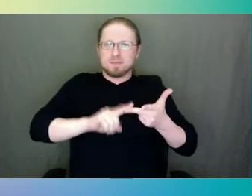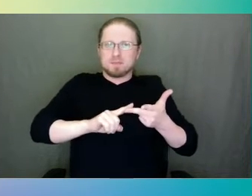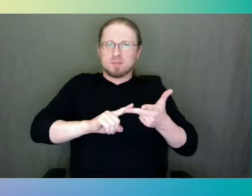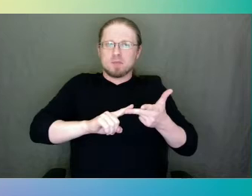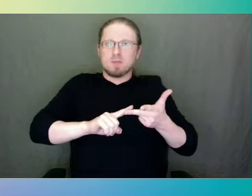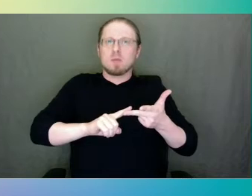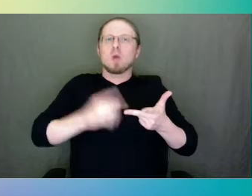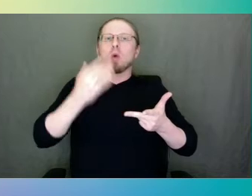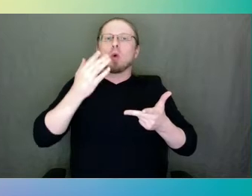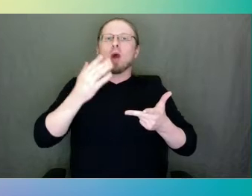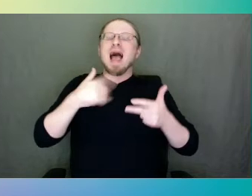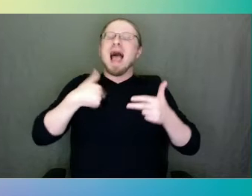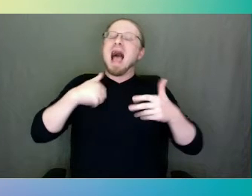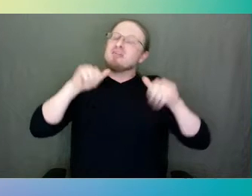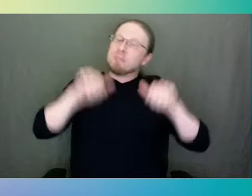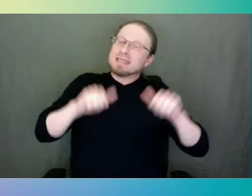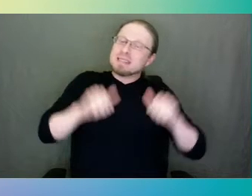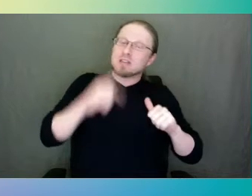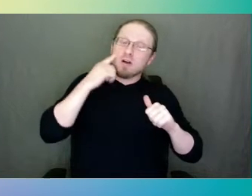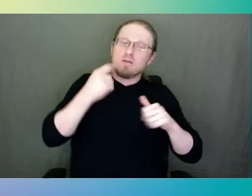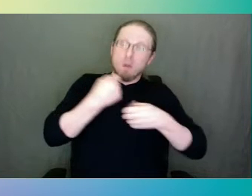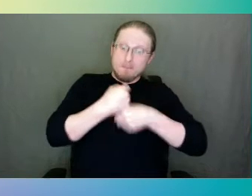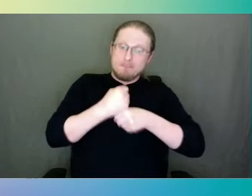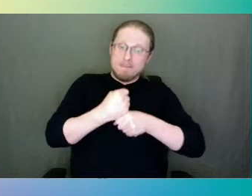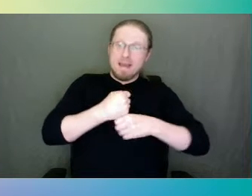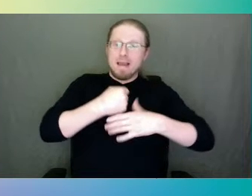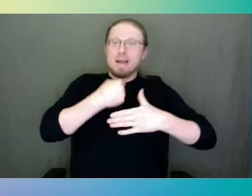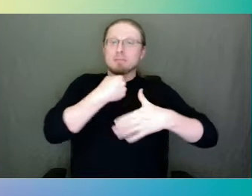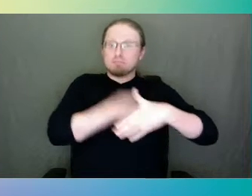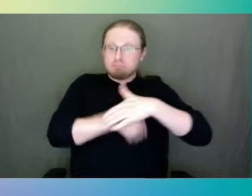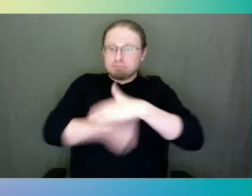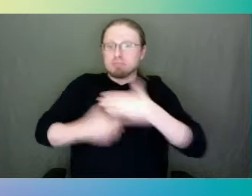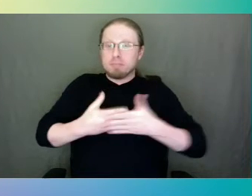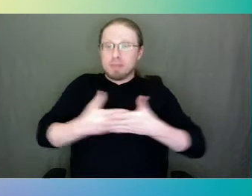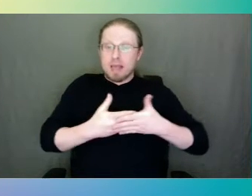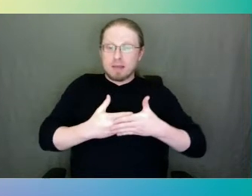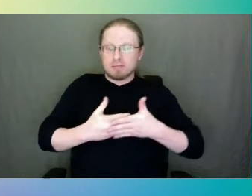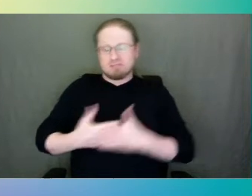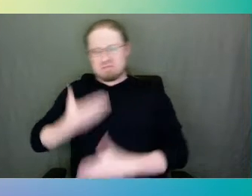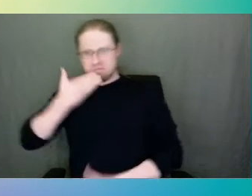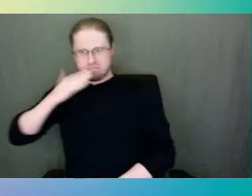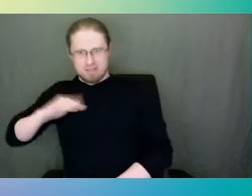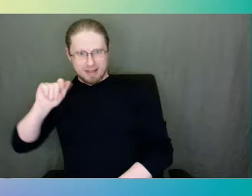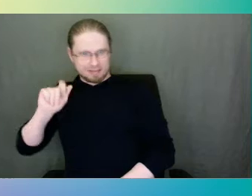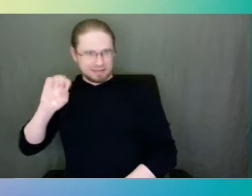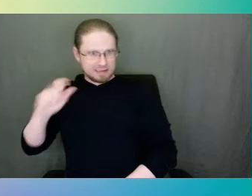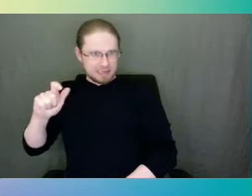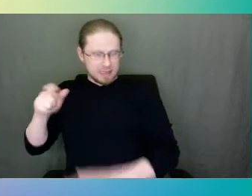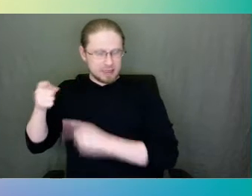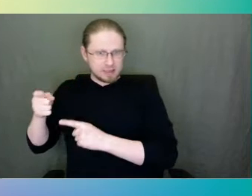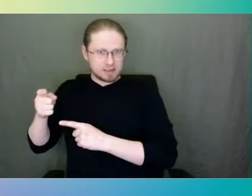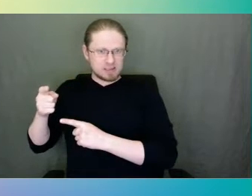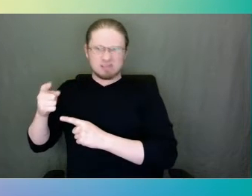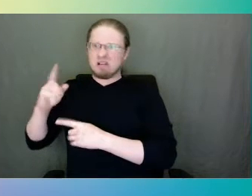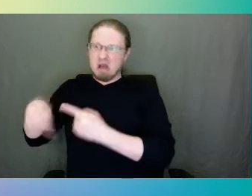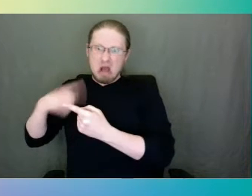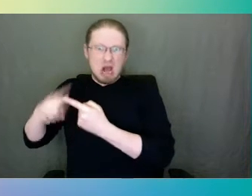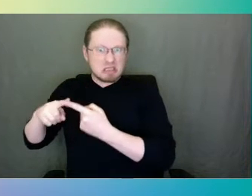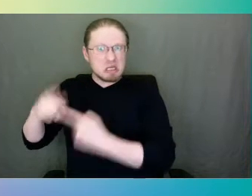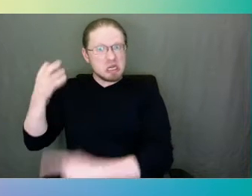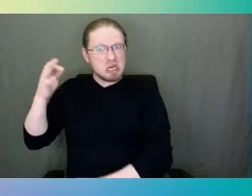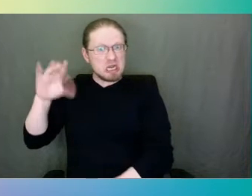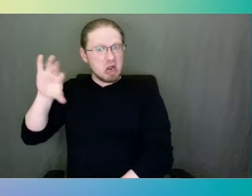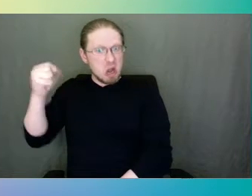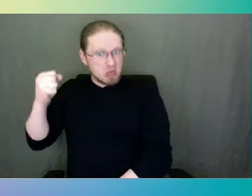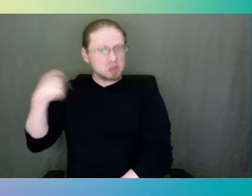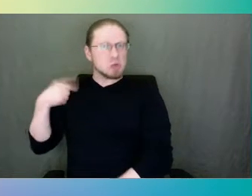potential to create babies. Bad sex, again, through the beginning of the 1900s, was a male was not dominant.